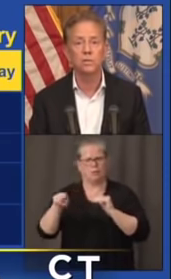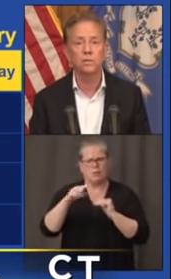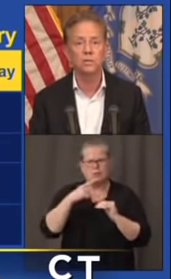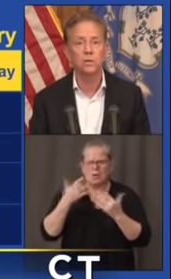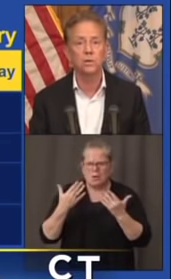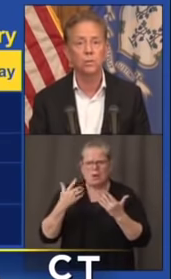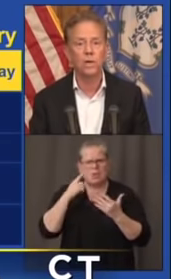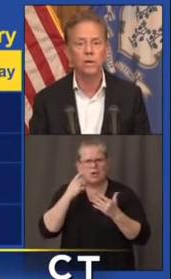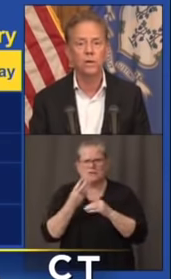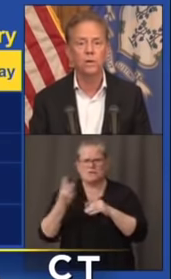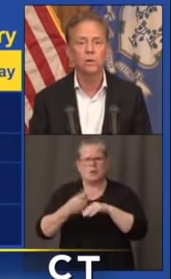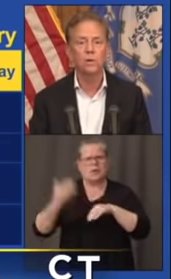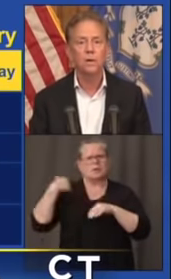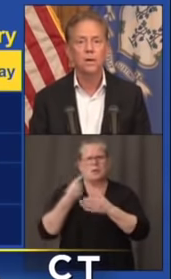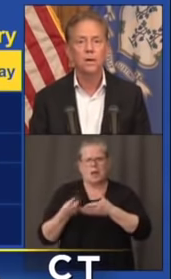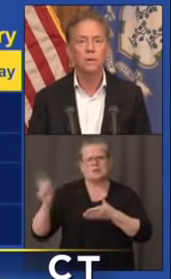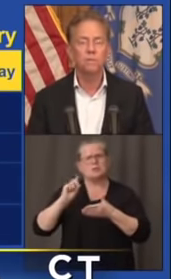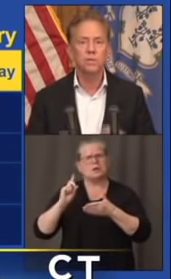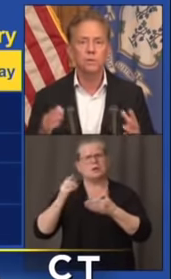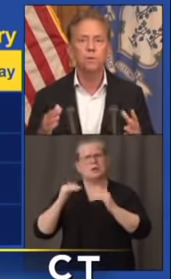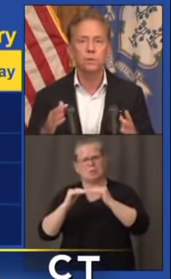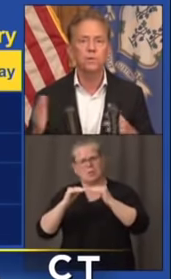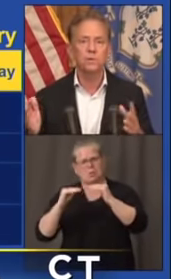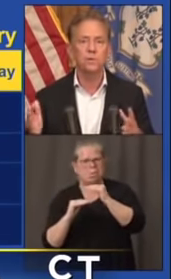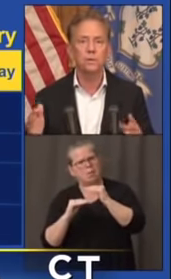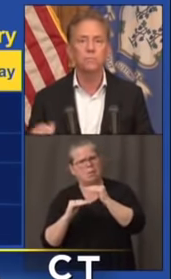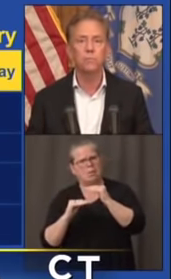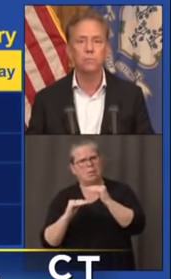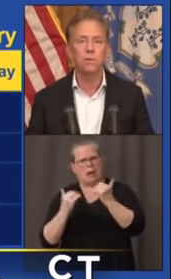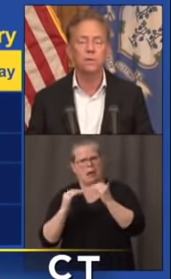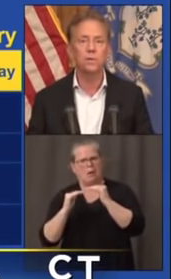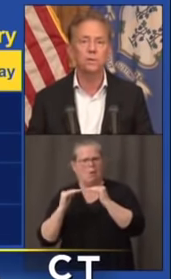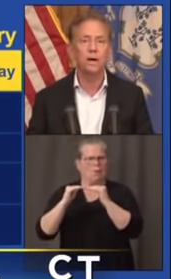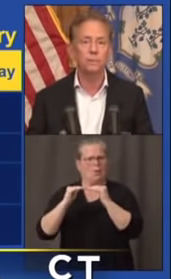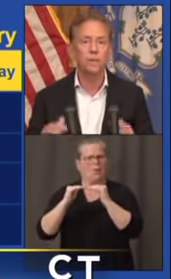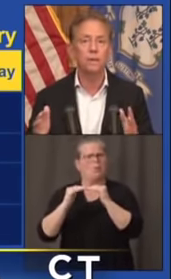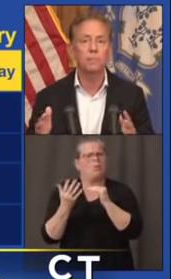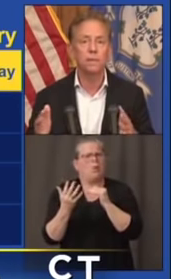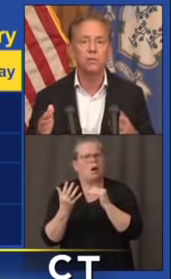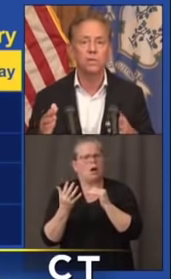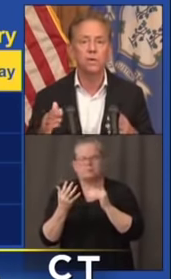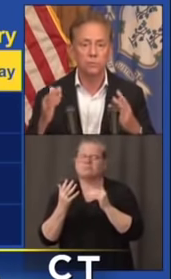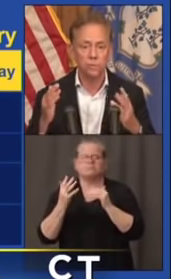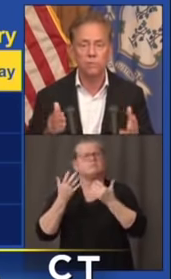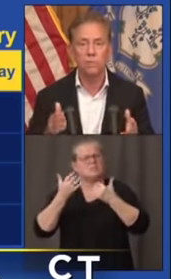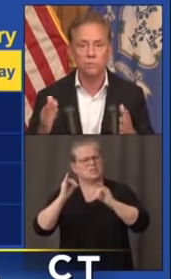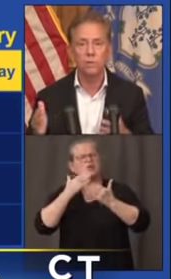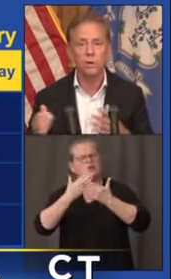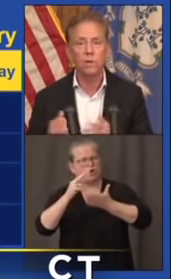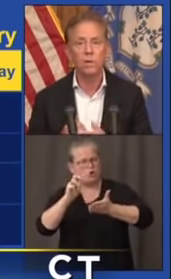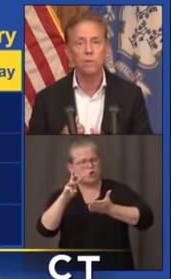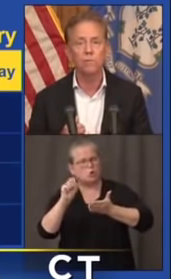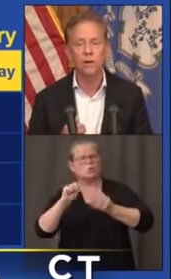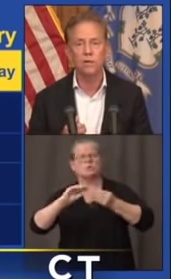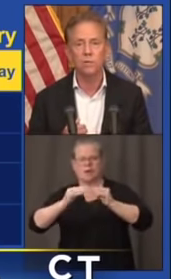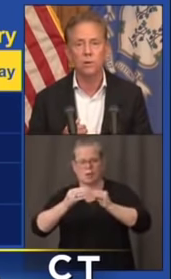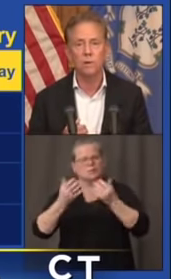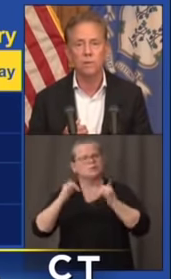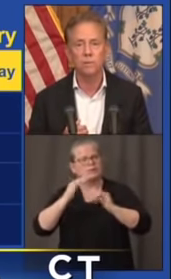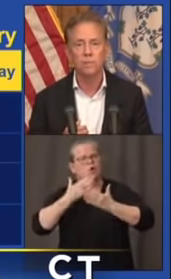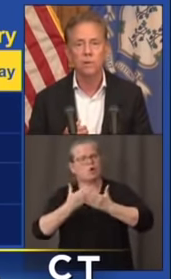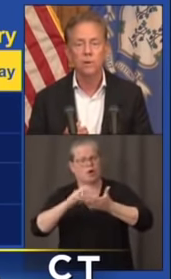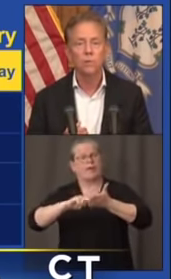0.6% just a week ago. This still puts us really near the top of the heap, best in the country in terms of a very low infection